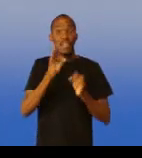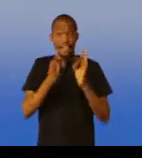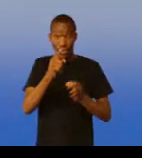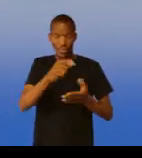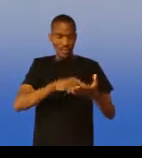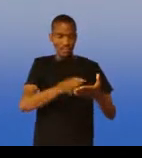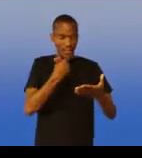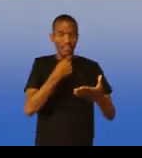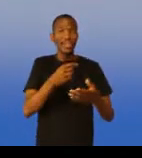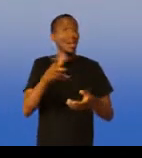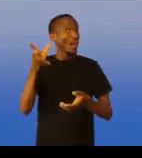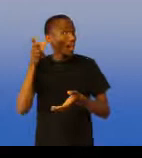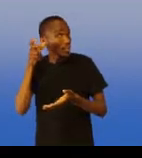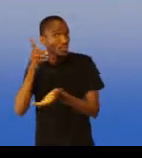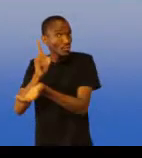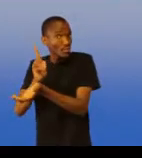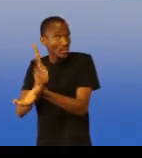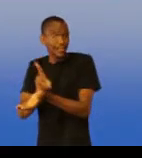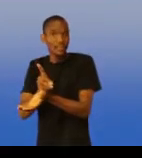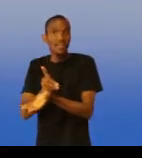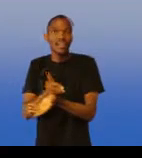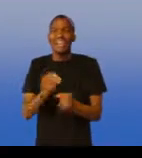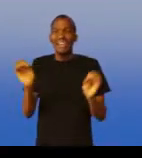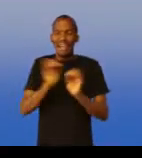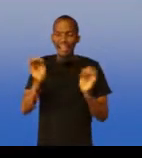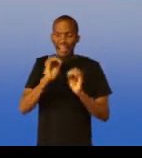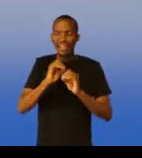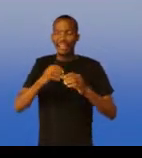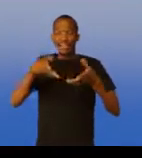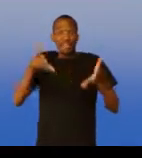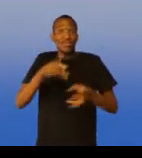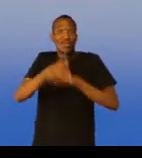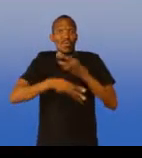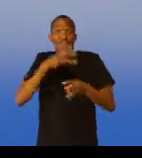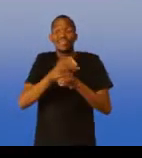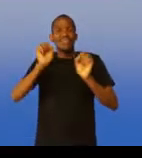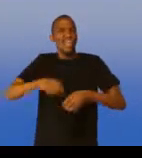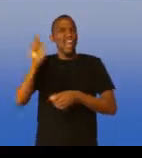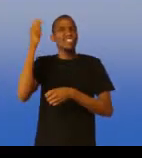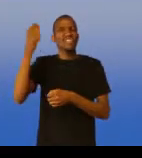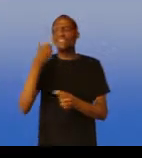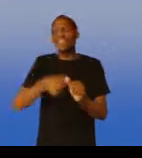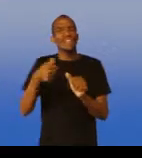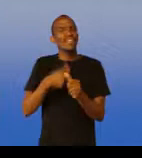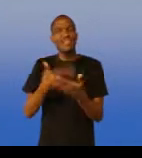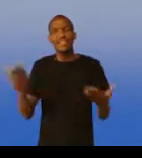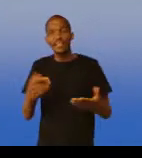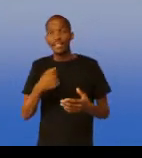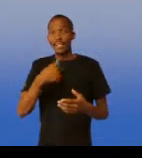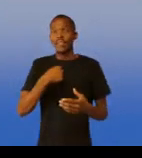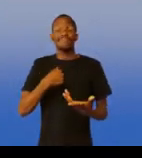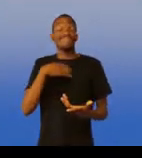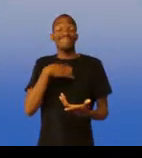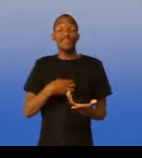long as you are listening to your doctors. There is nothing under the sun that you cannot achieve. To me, it means, like, my vision to travel the world